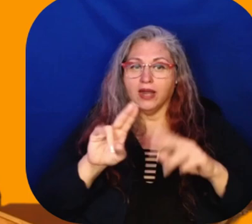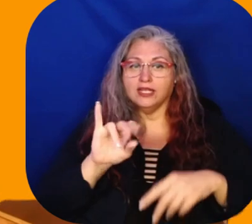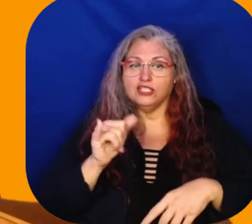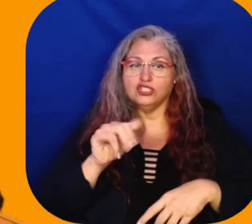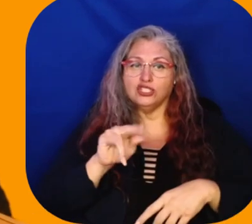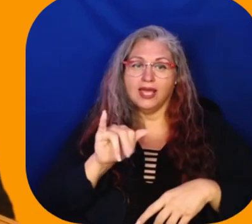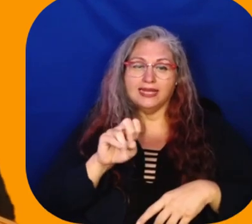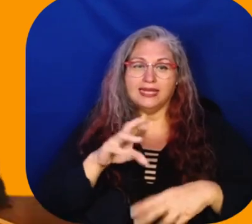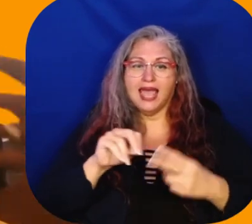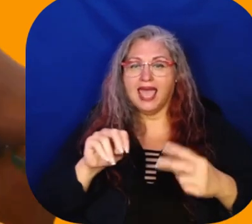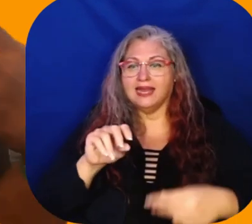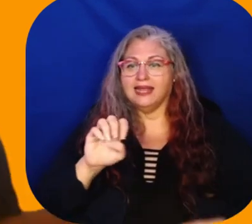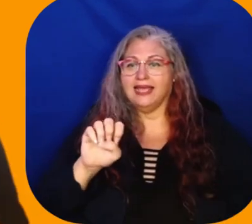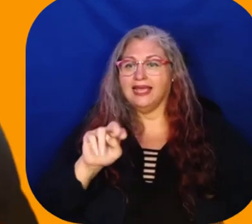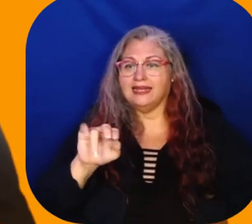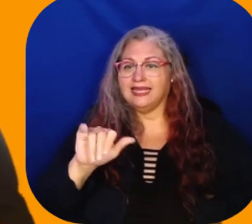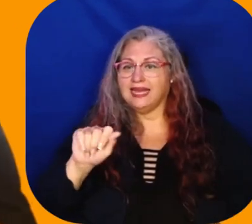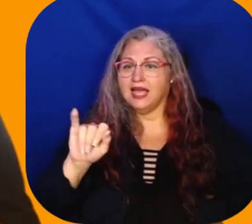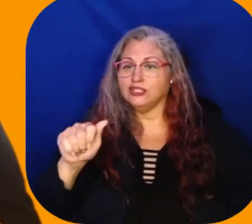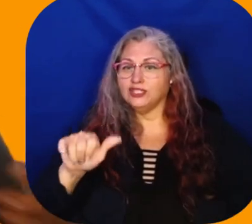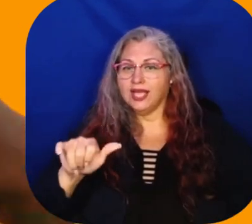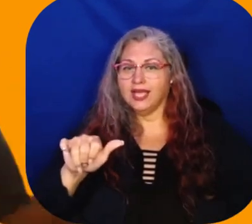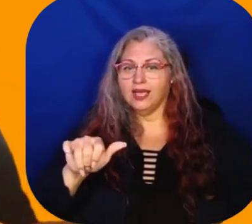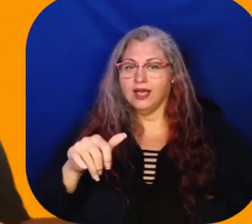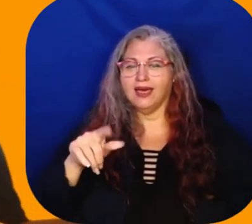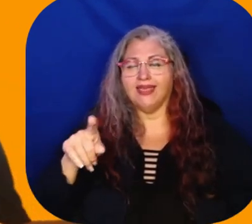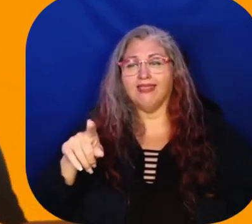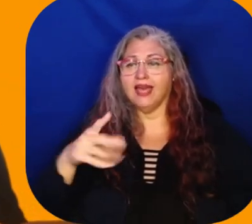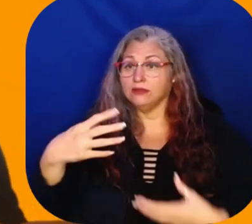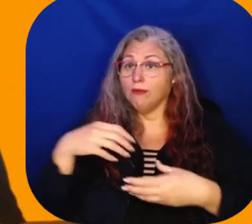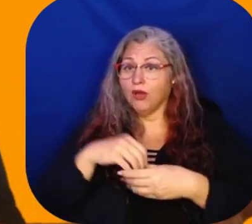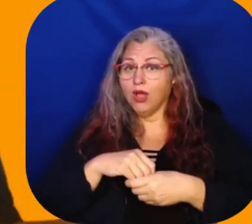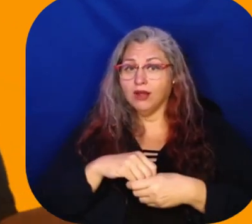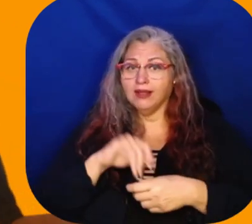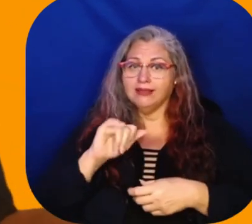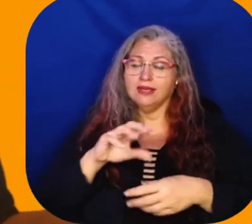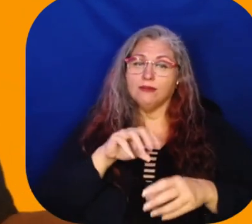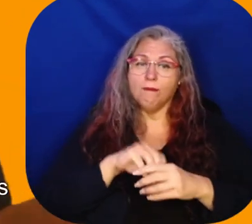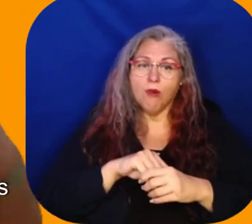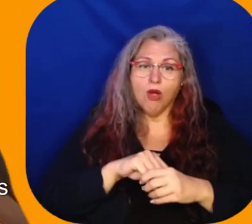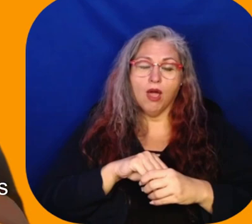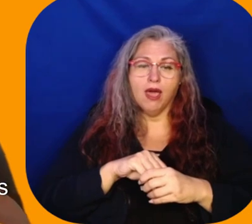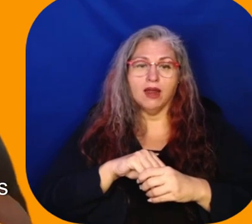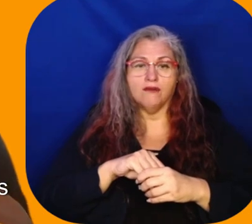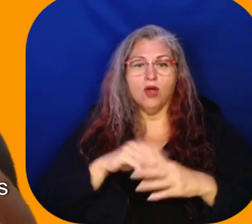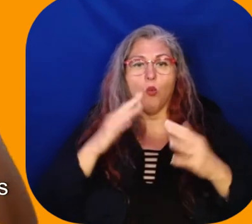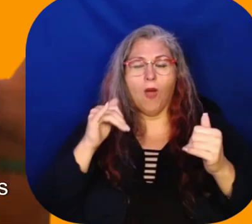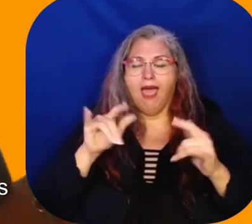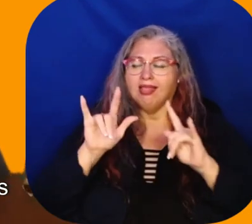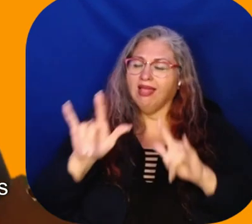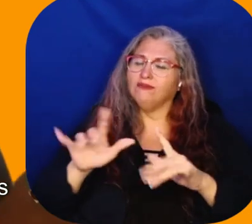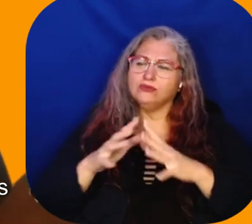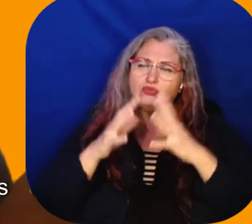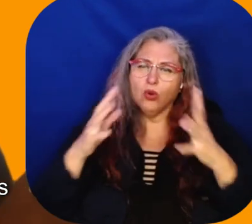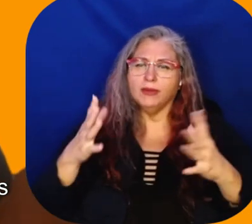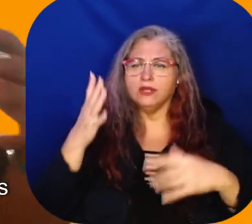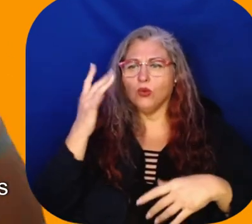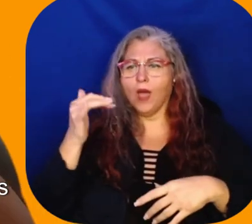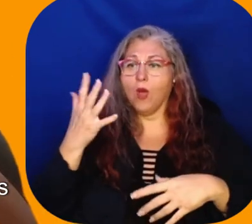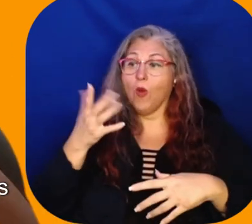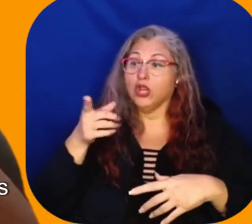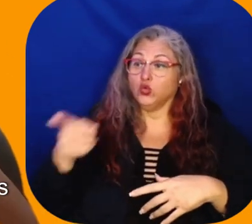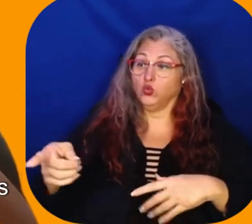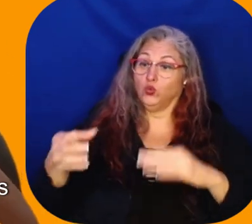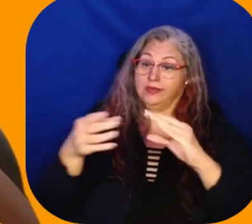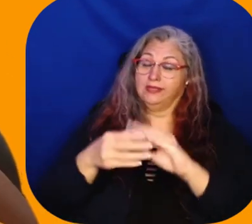just, that's a part of it. That's a part of why I love you so much, and why what you say